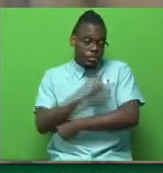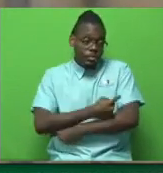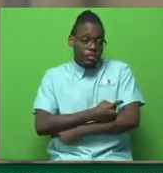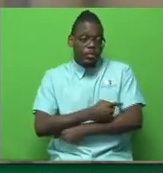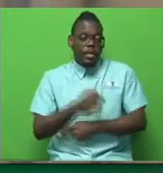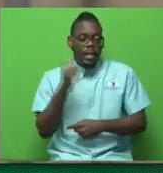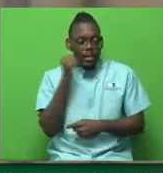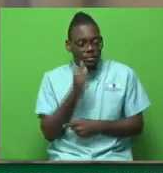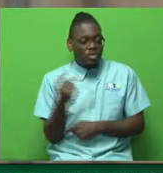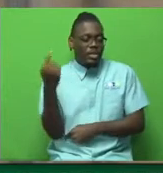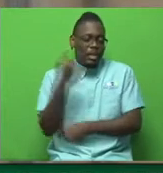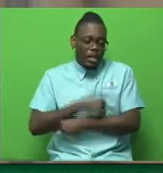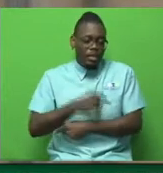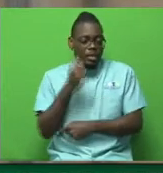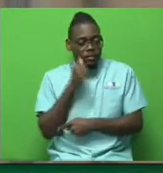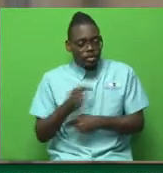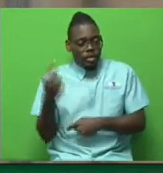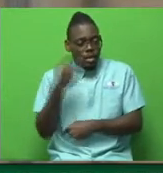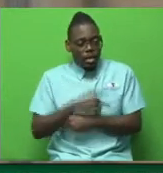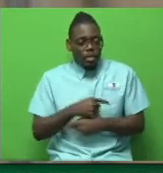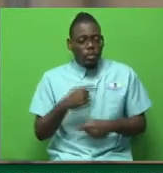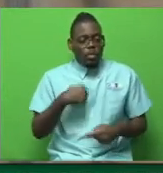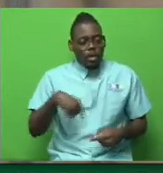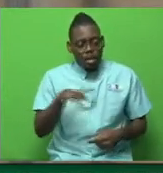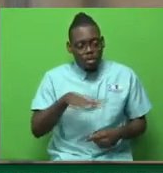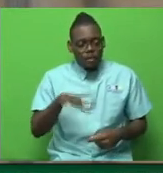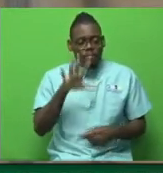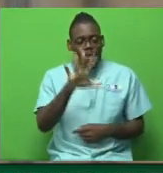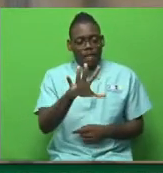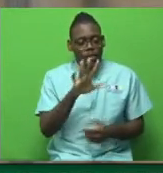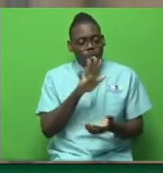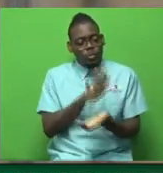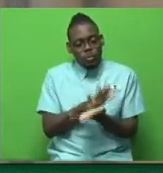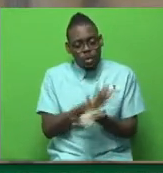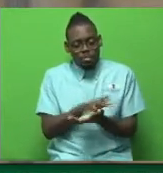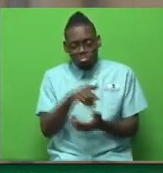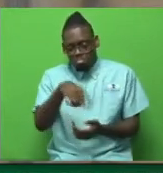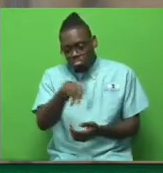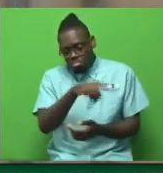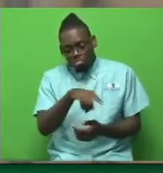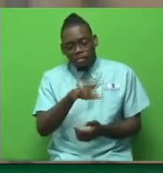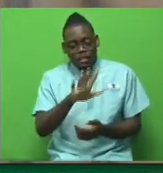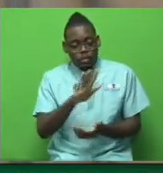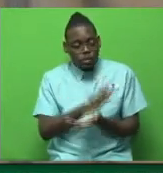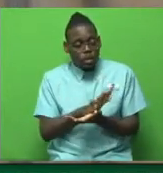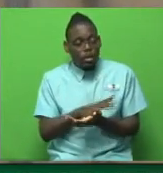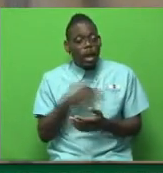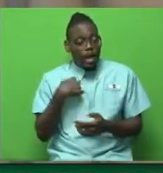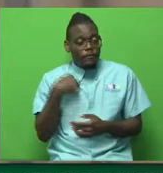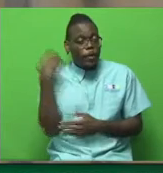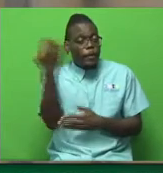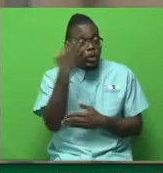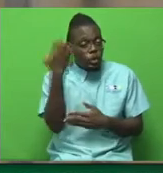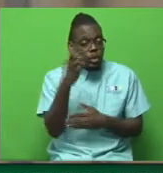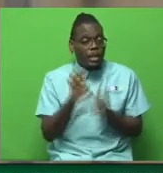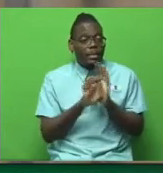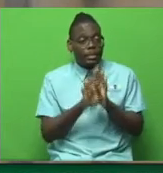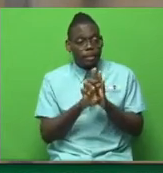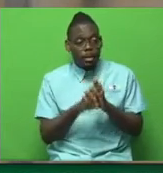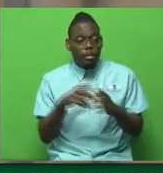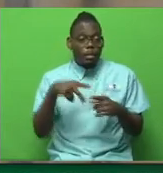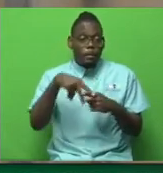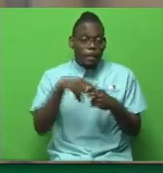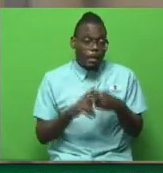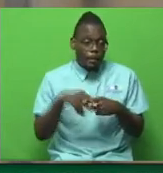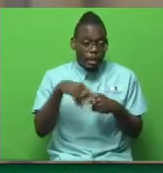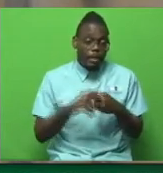Deputy speaker we have an average of five schools where we have emergencies that need attending to Plumbing sewer electrical